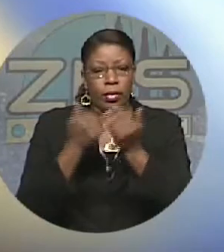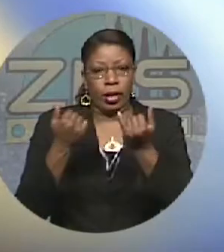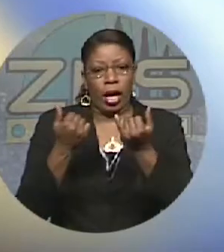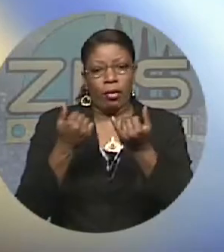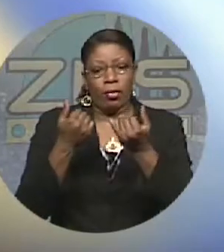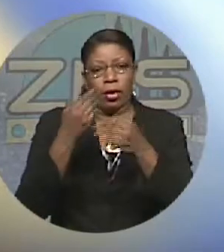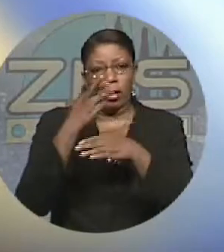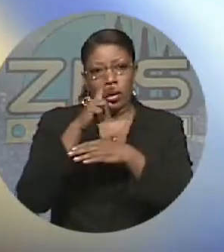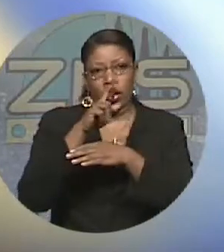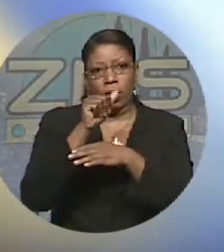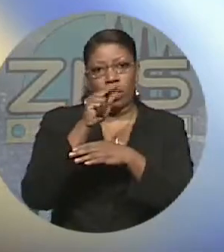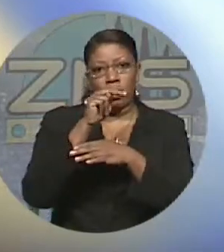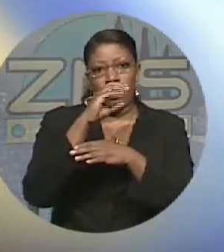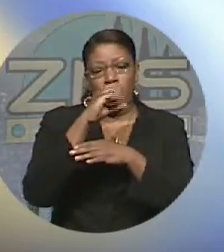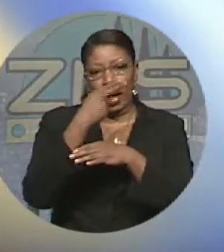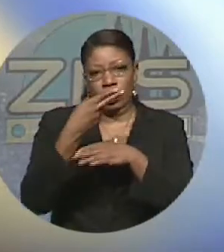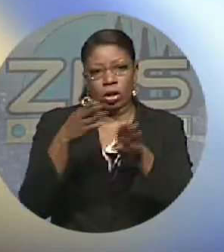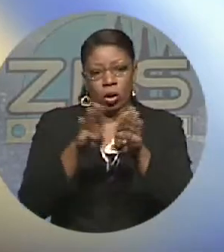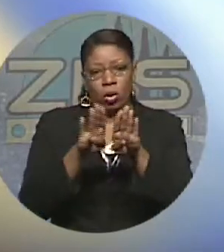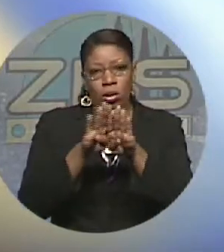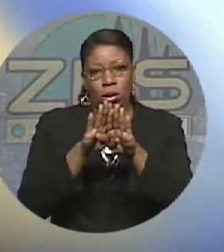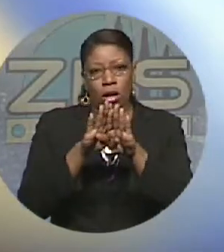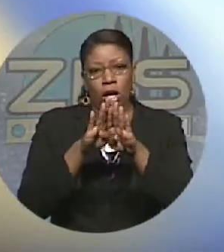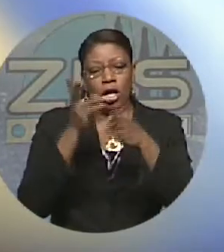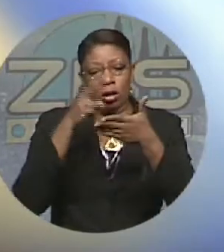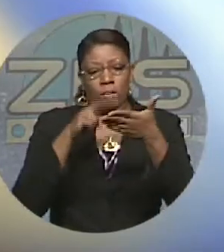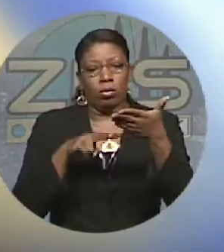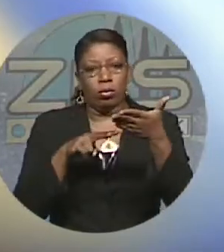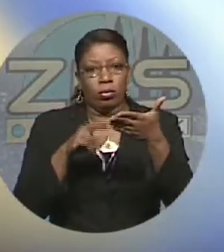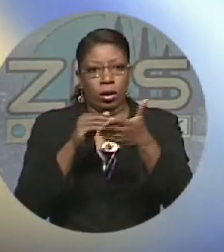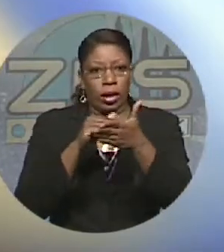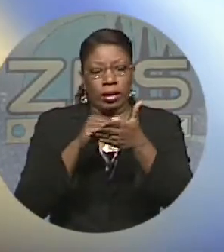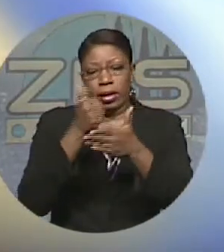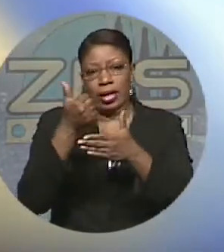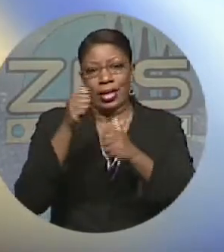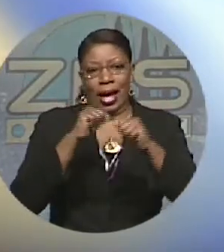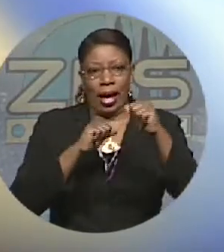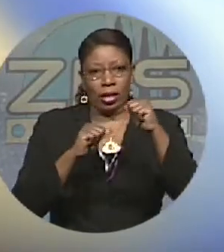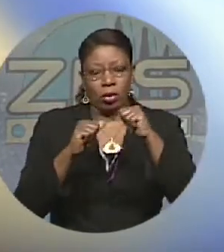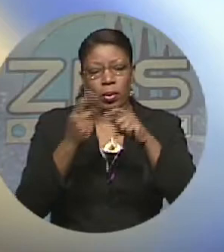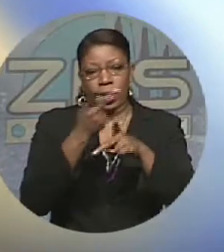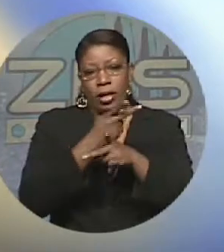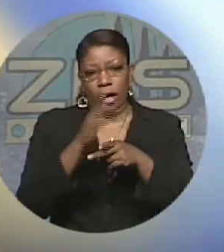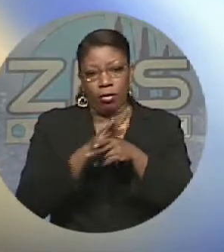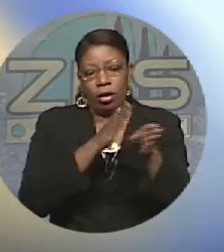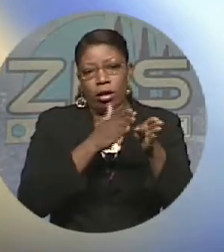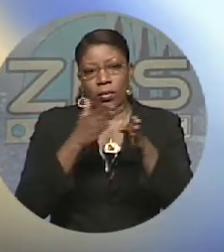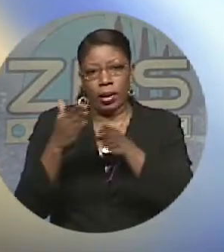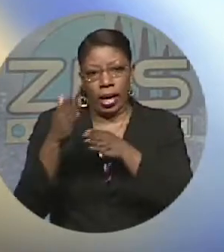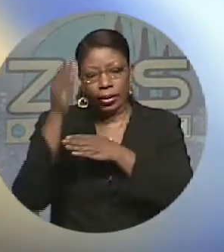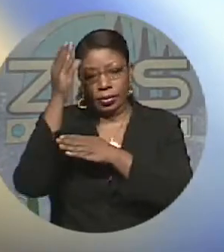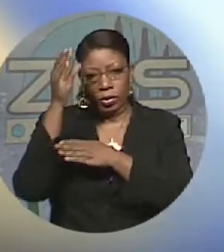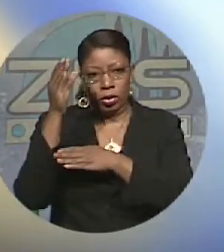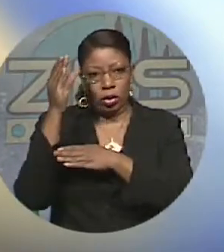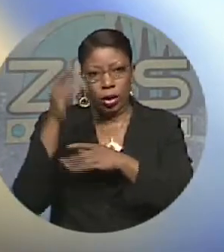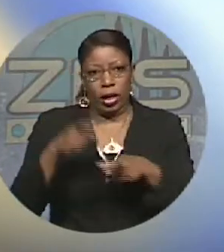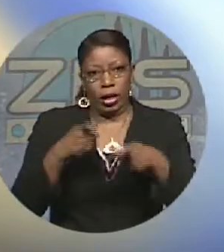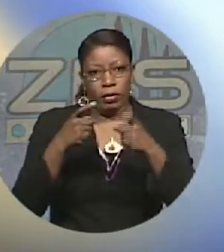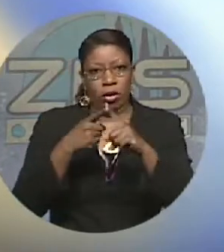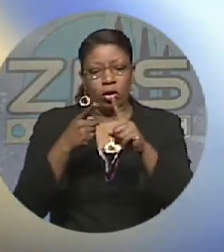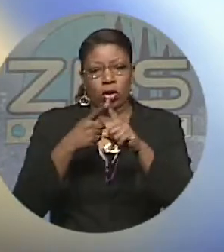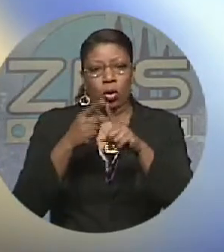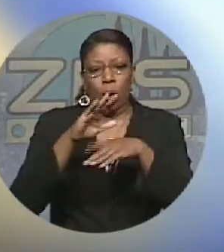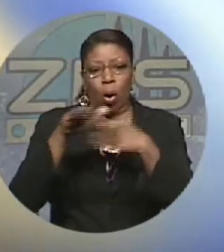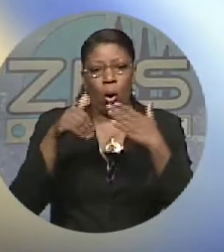closures, the statement said the bank is still undergoing a review, but said any action taken will be carefully planned with consideration given to all